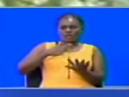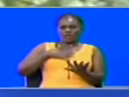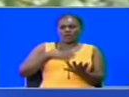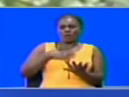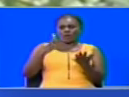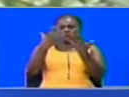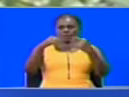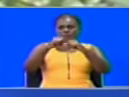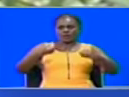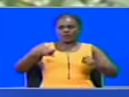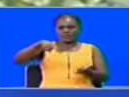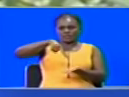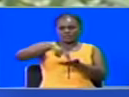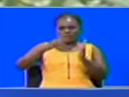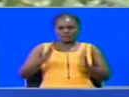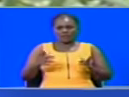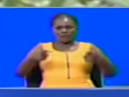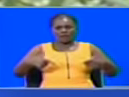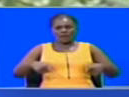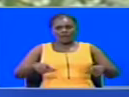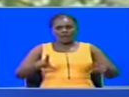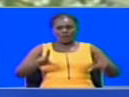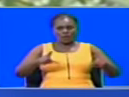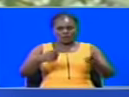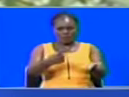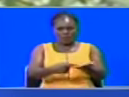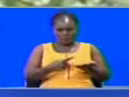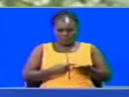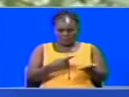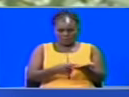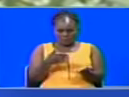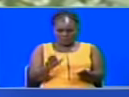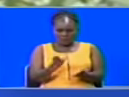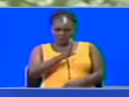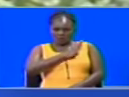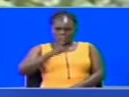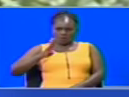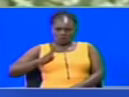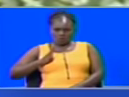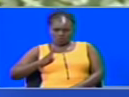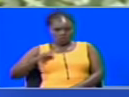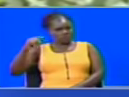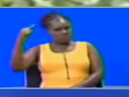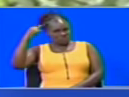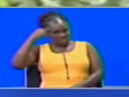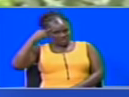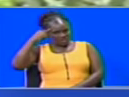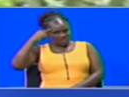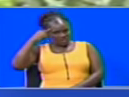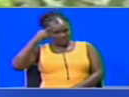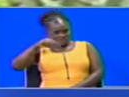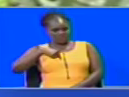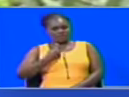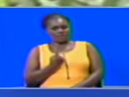the presidential candidate. We have allowed the negotiators in that particular panel to do so with that in mind, that